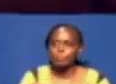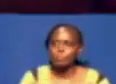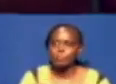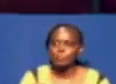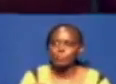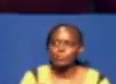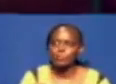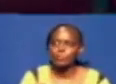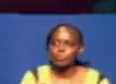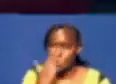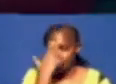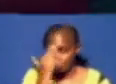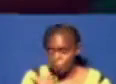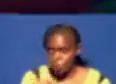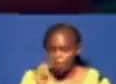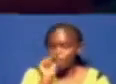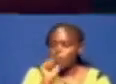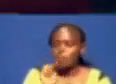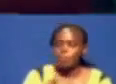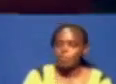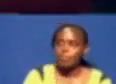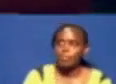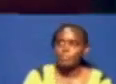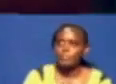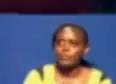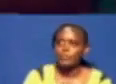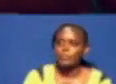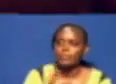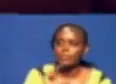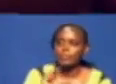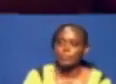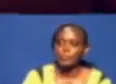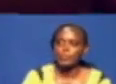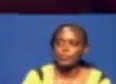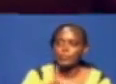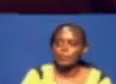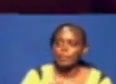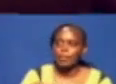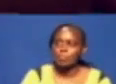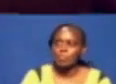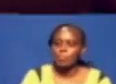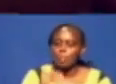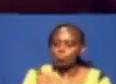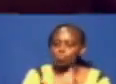Honorable Sankok, you cannot have a division on a matter of procedure,